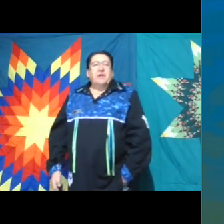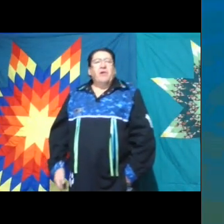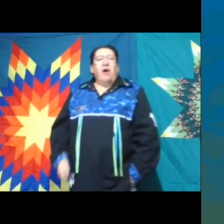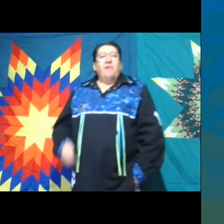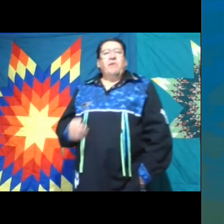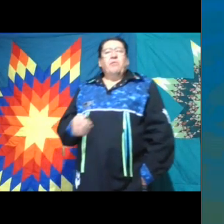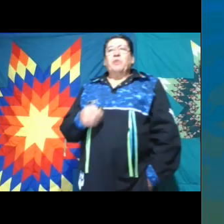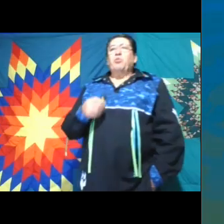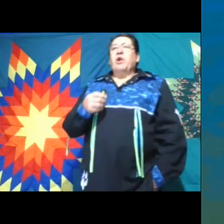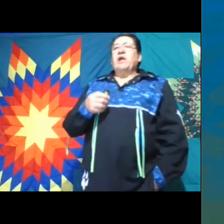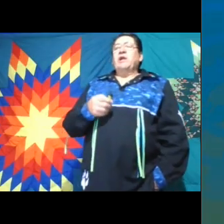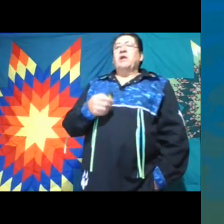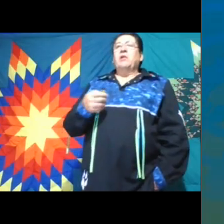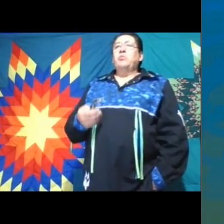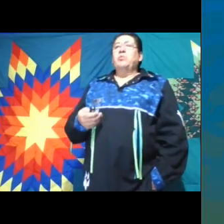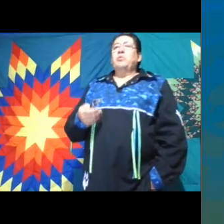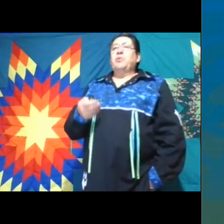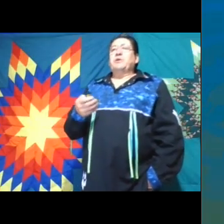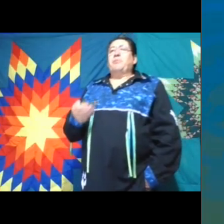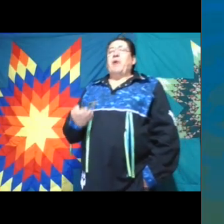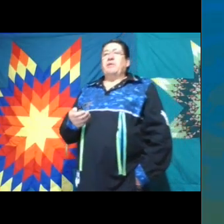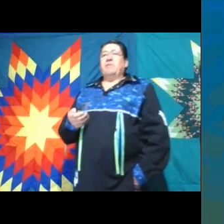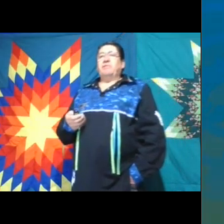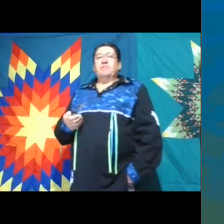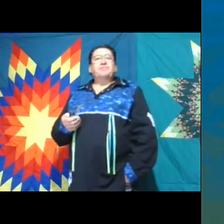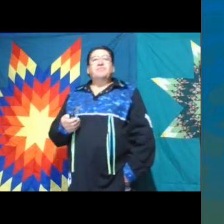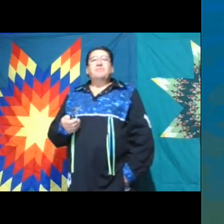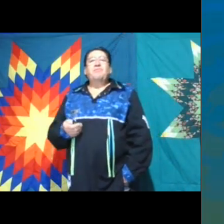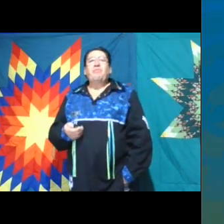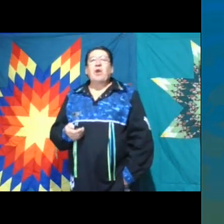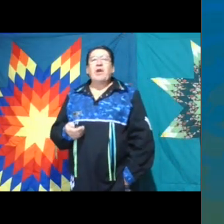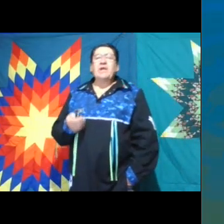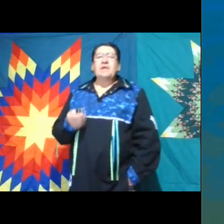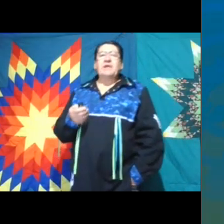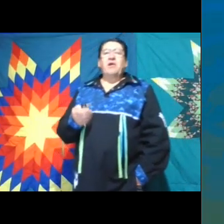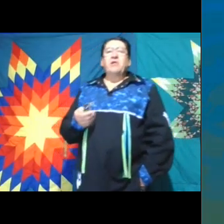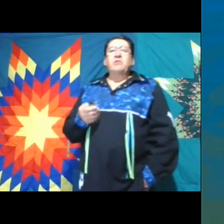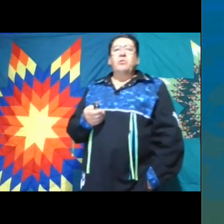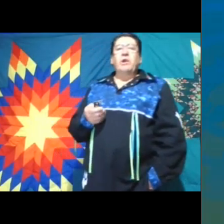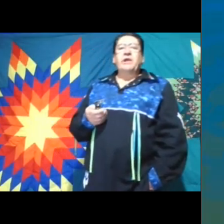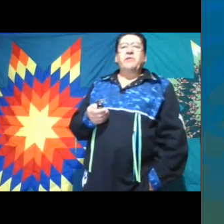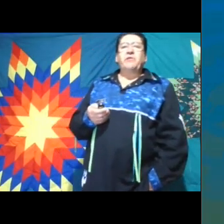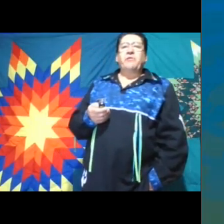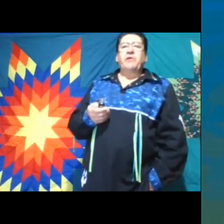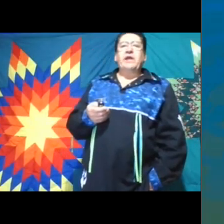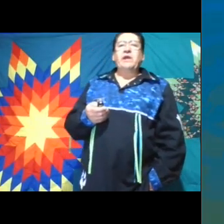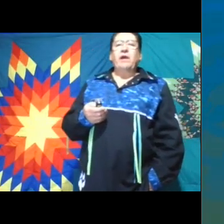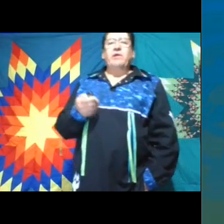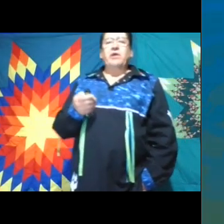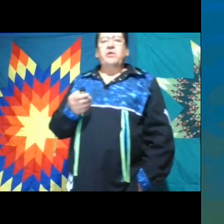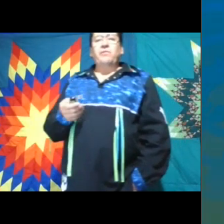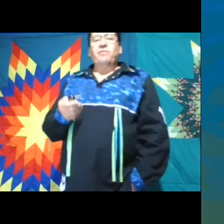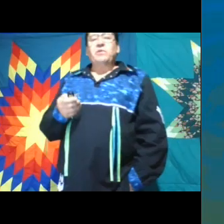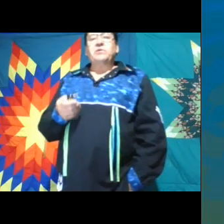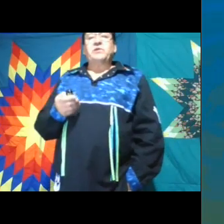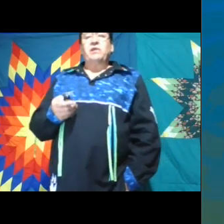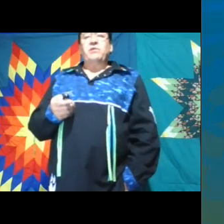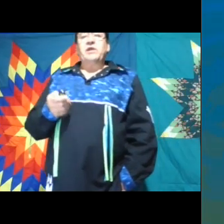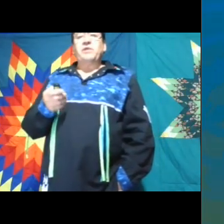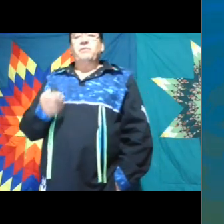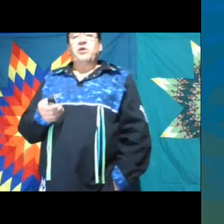To start off, I want to bring in a global perspective. It is in Article 23 of the